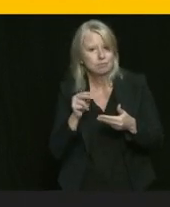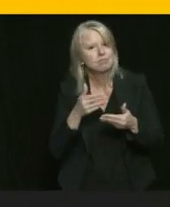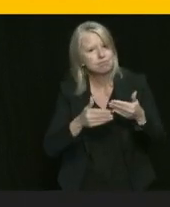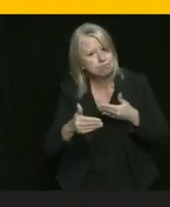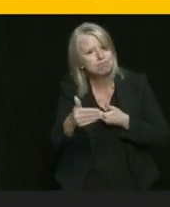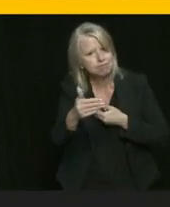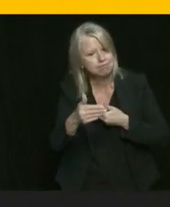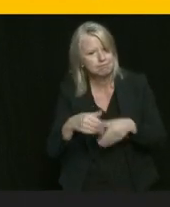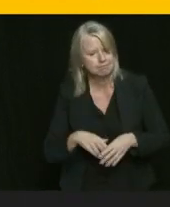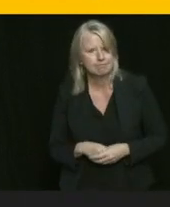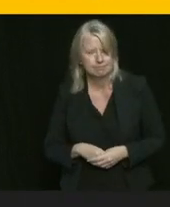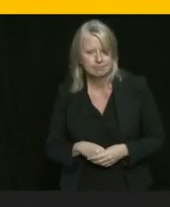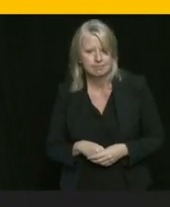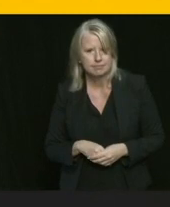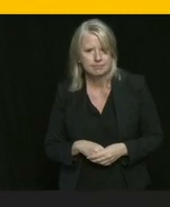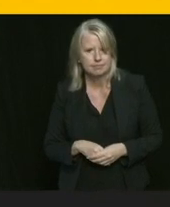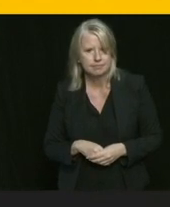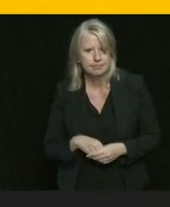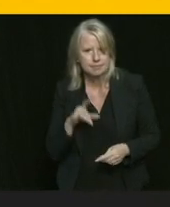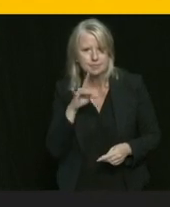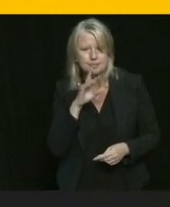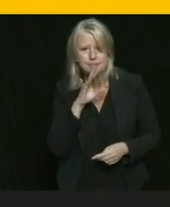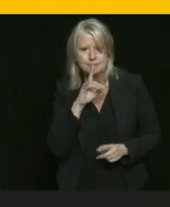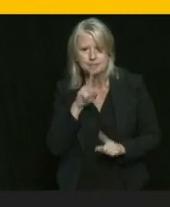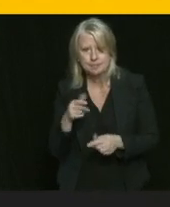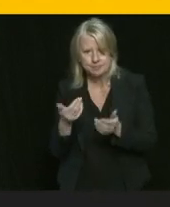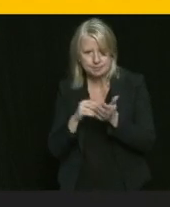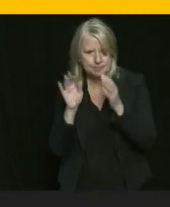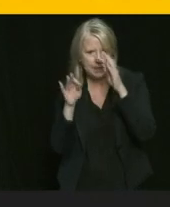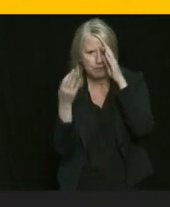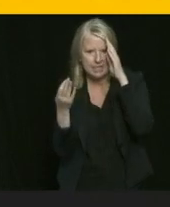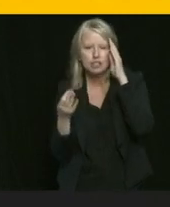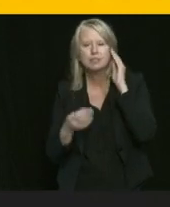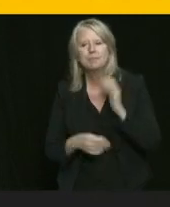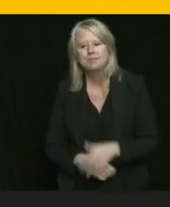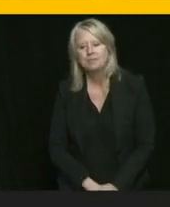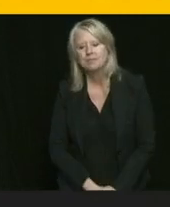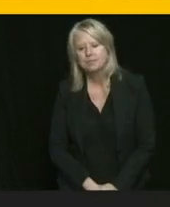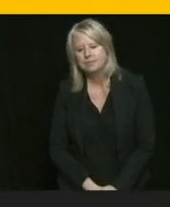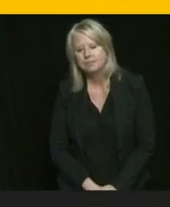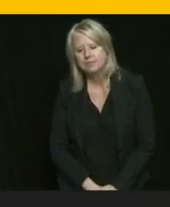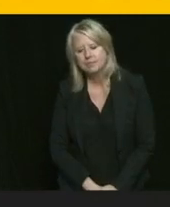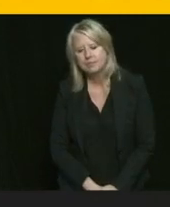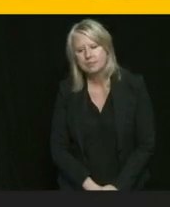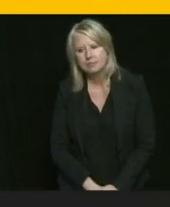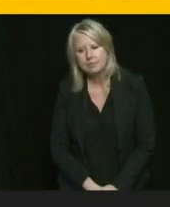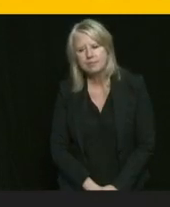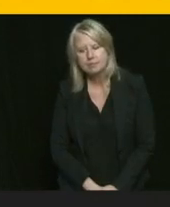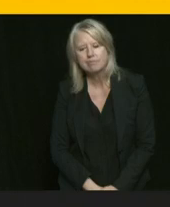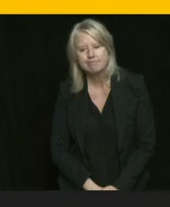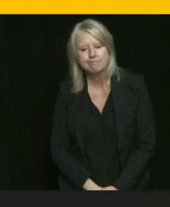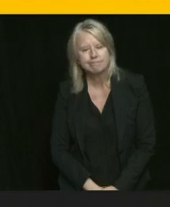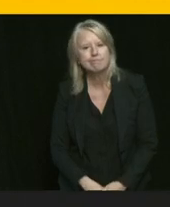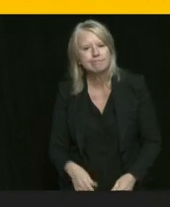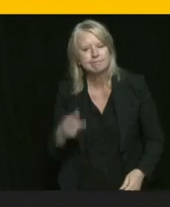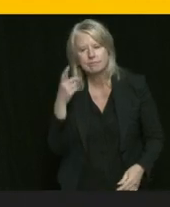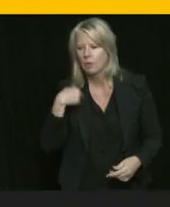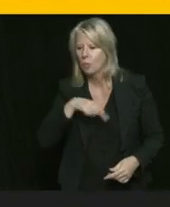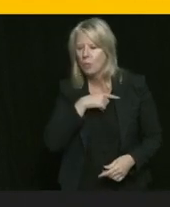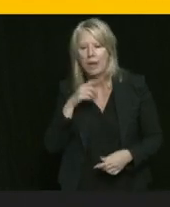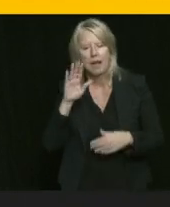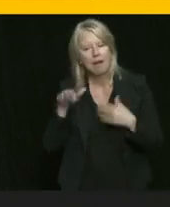Je pense que nous savons que I think nous devons that we know that we all must act